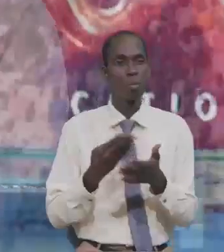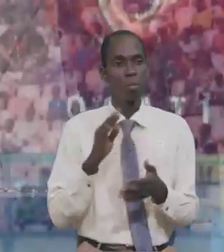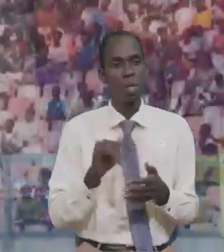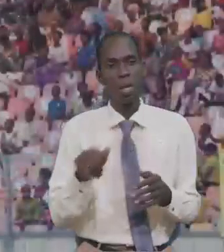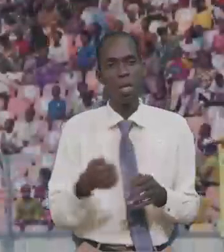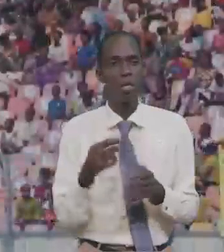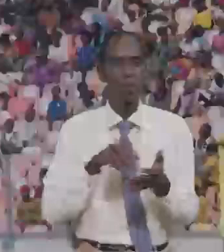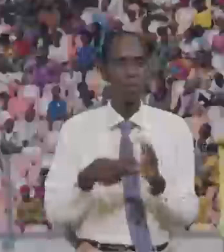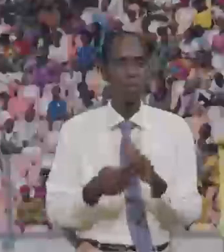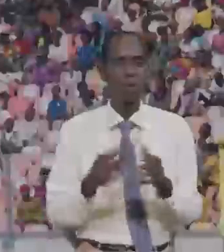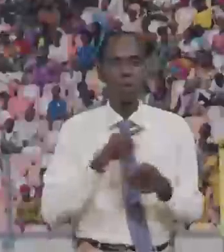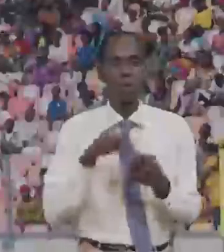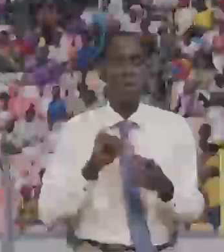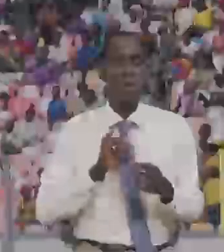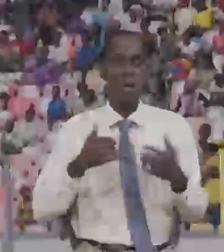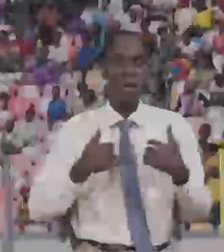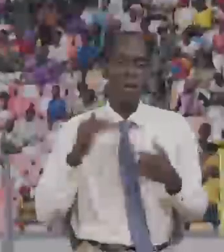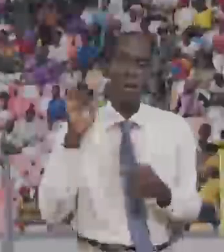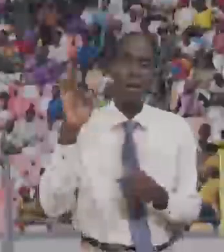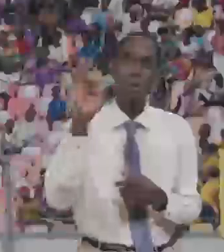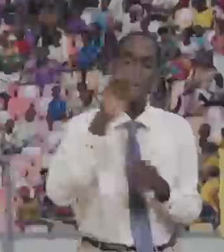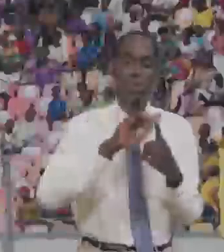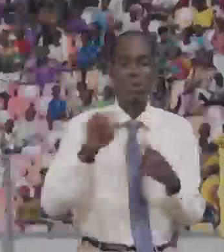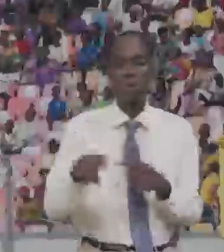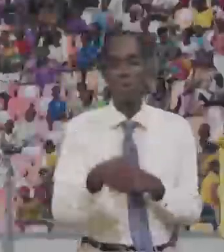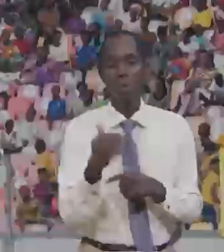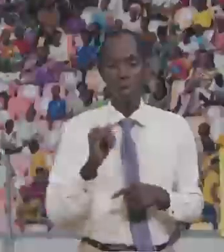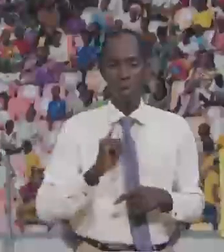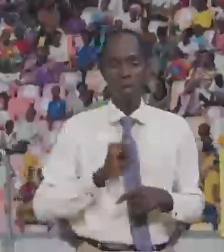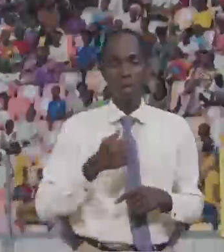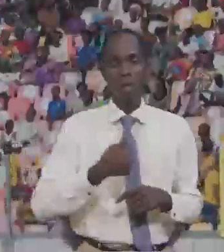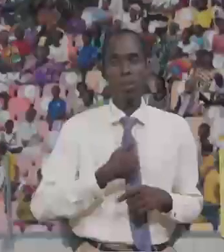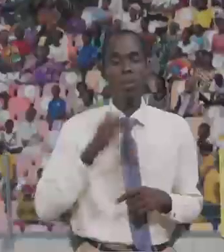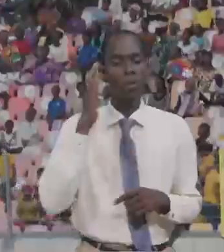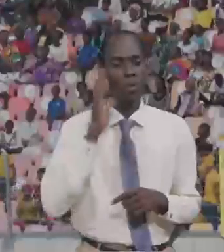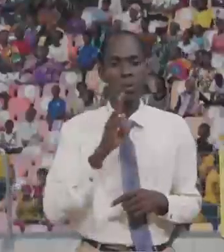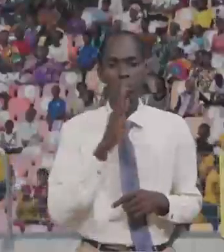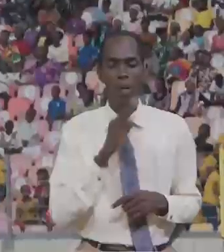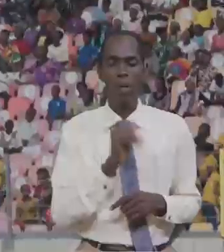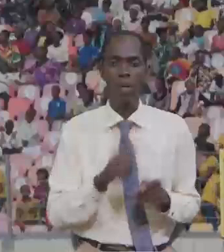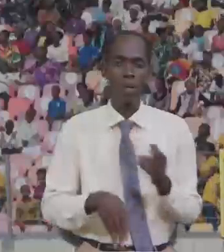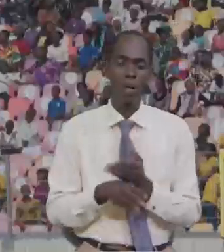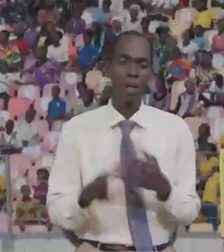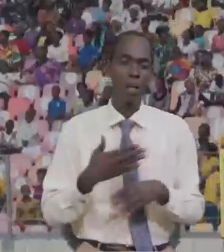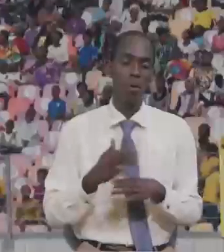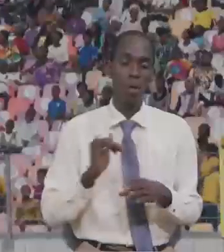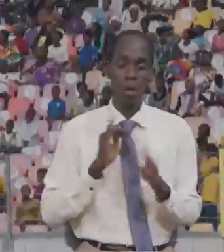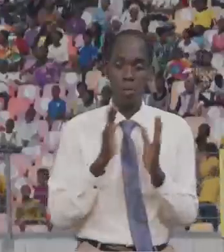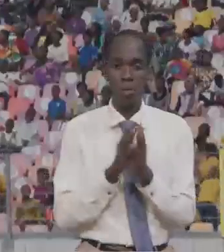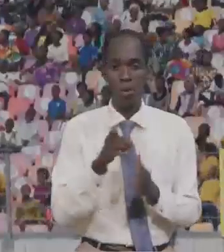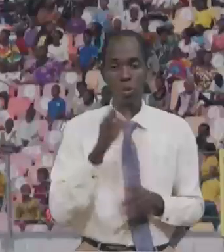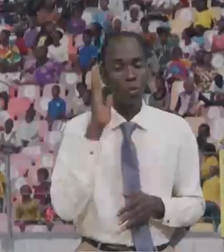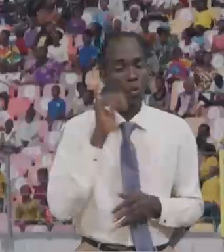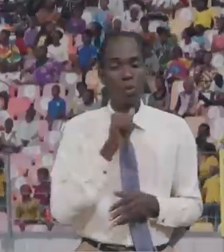will not be a cast away. You will climb and you will go up in Jesus'